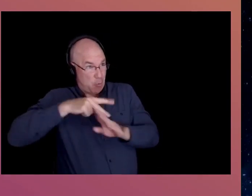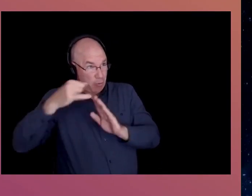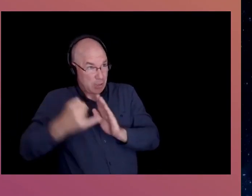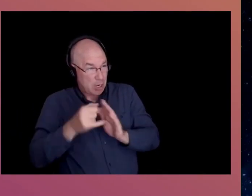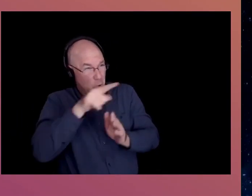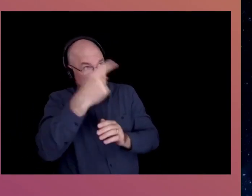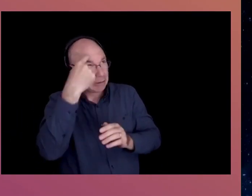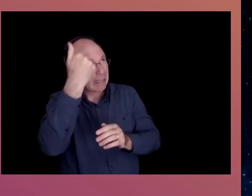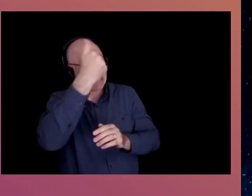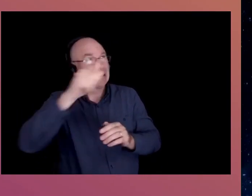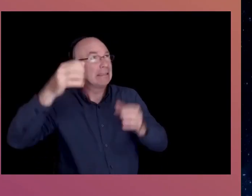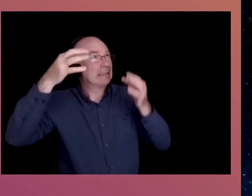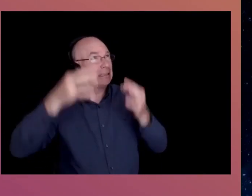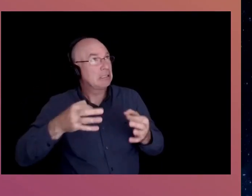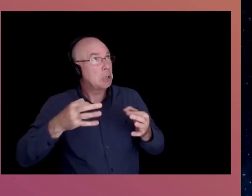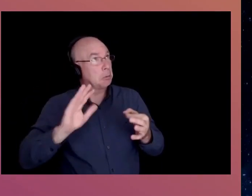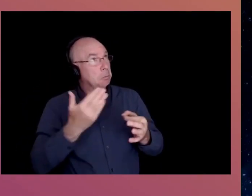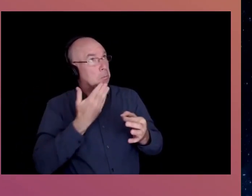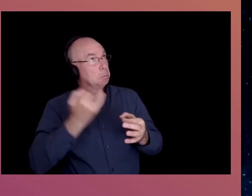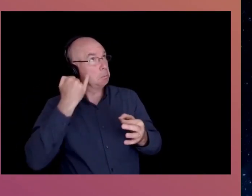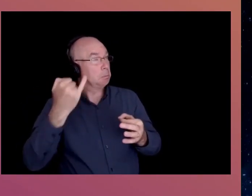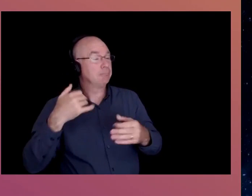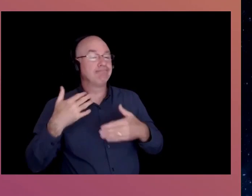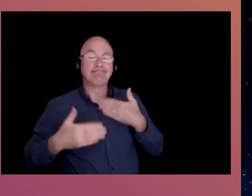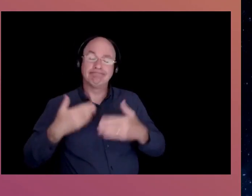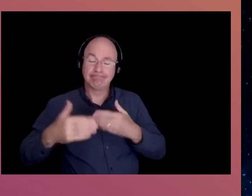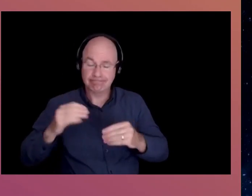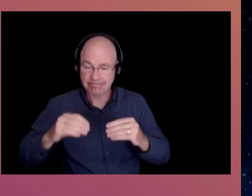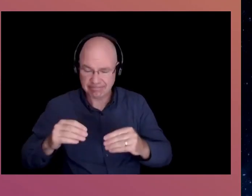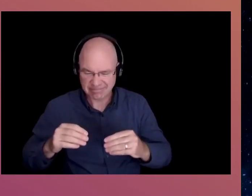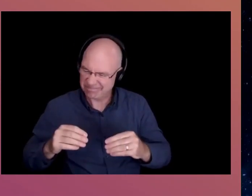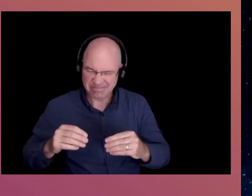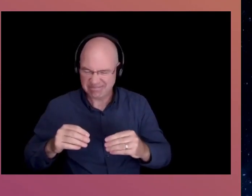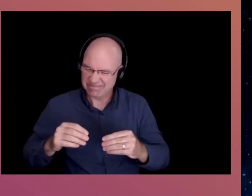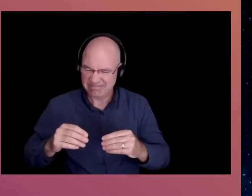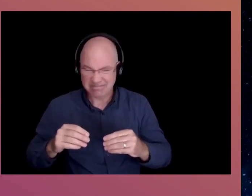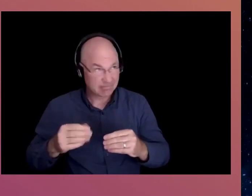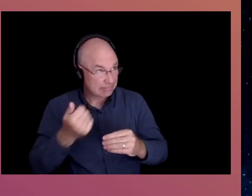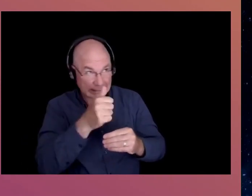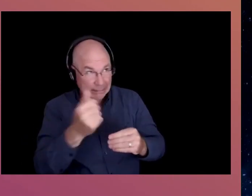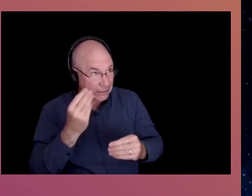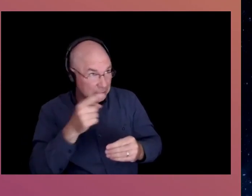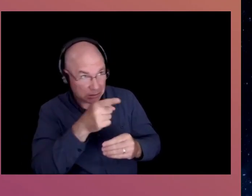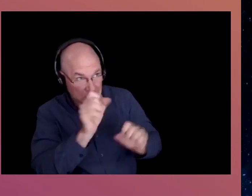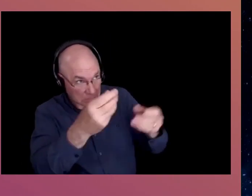at first seemed like a good idea, but then they didn't work? Could you tell us about some of those?